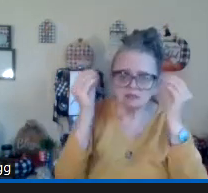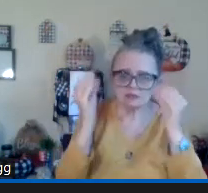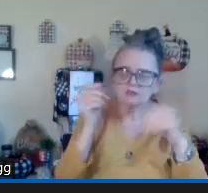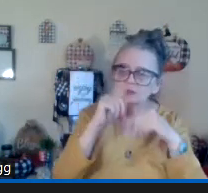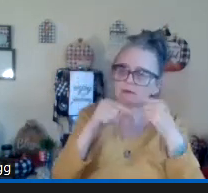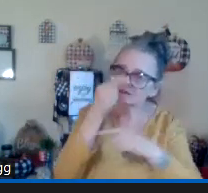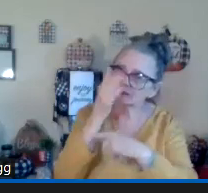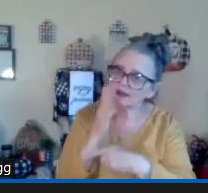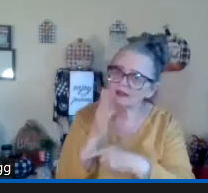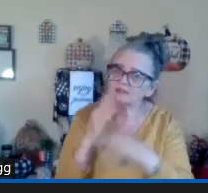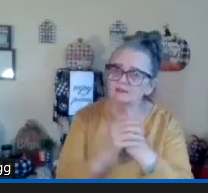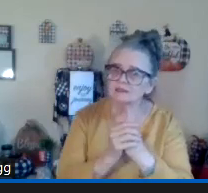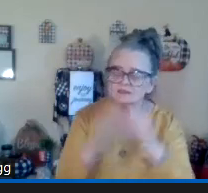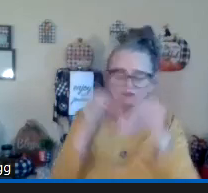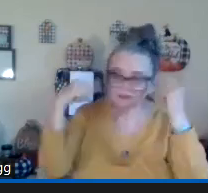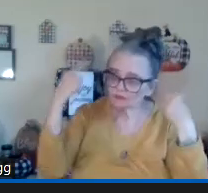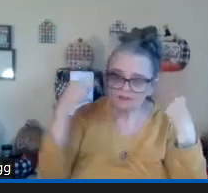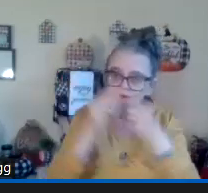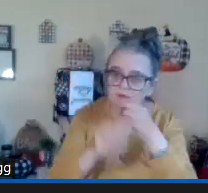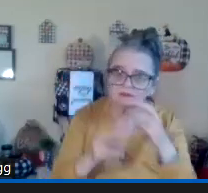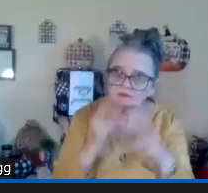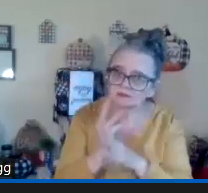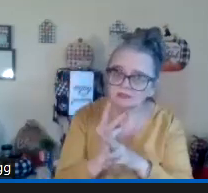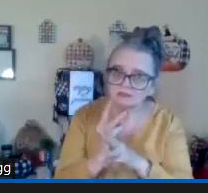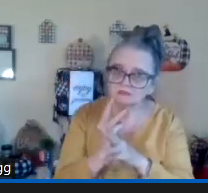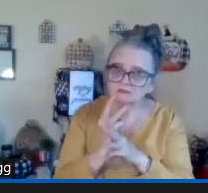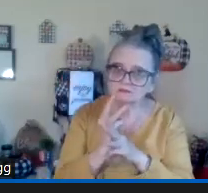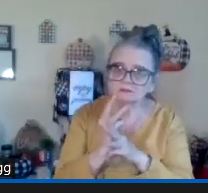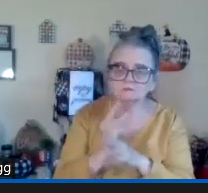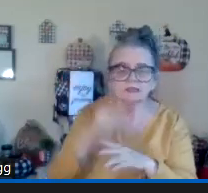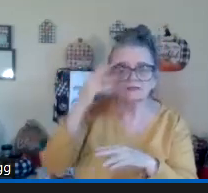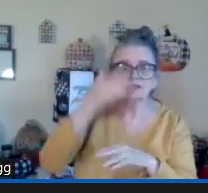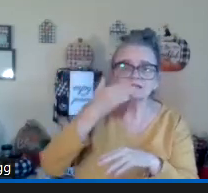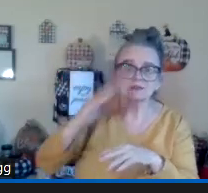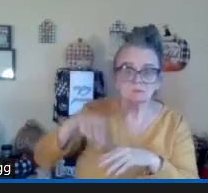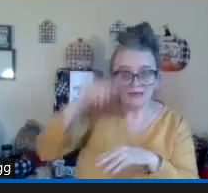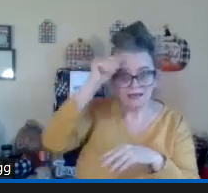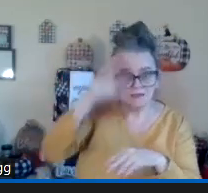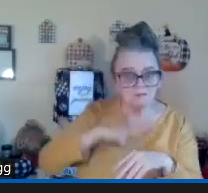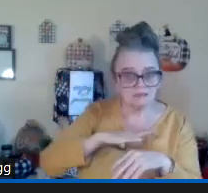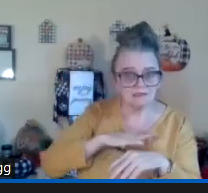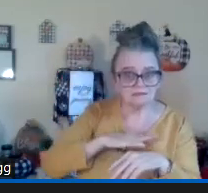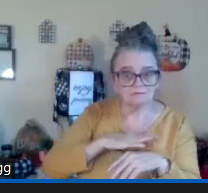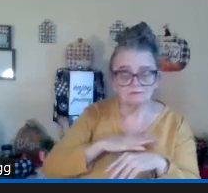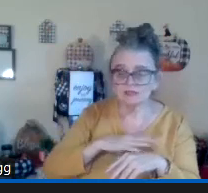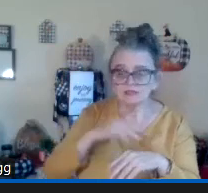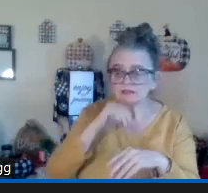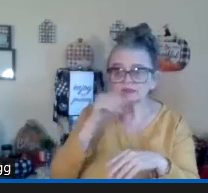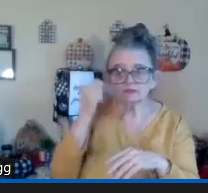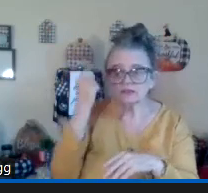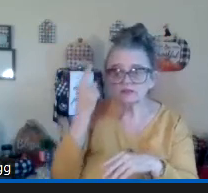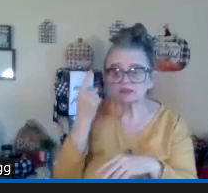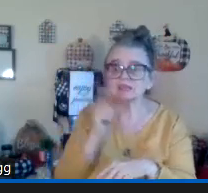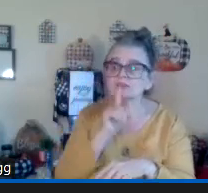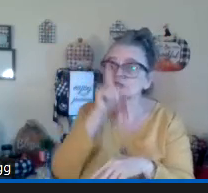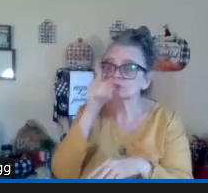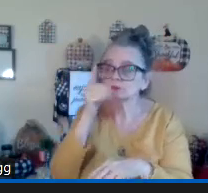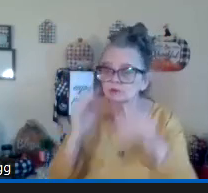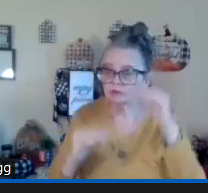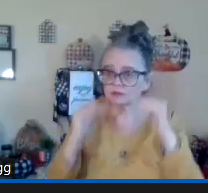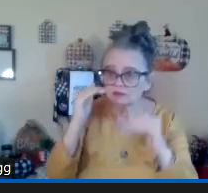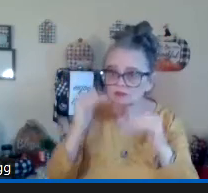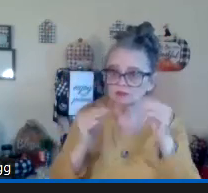stop teachers about God. It's just crazy world. But the bad men, they don't understand